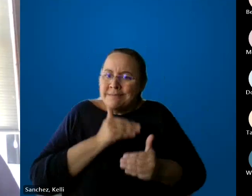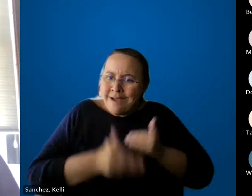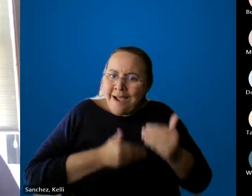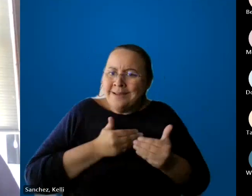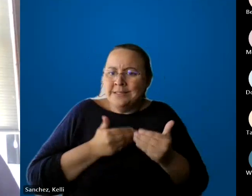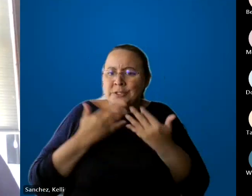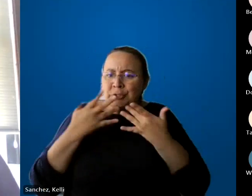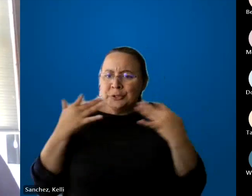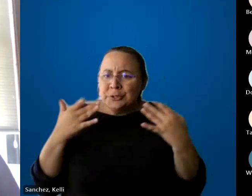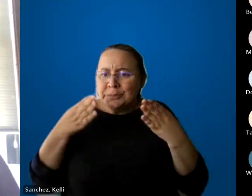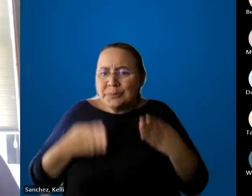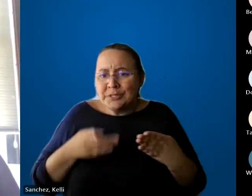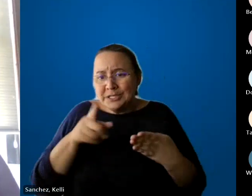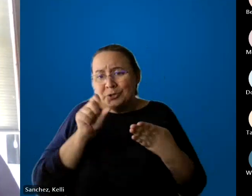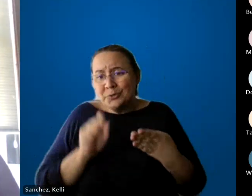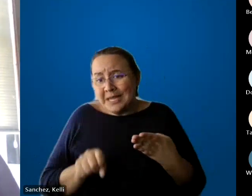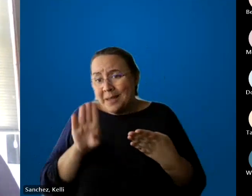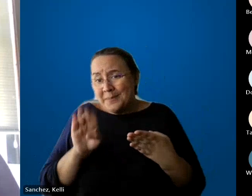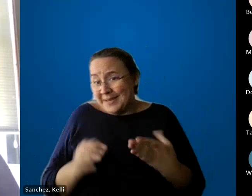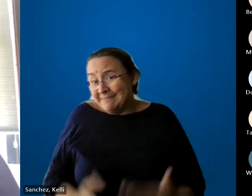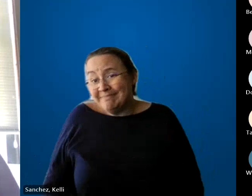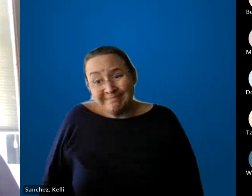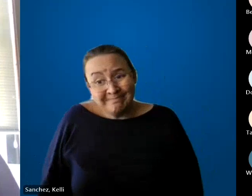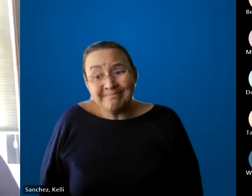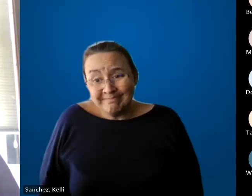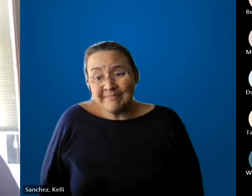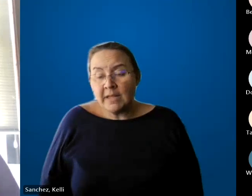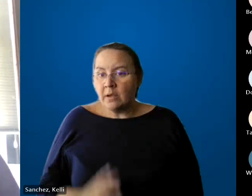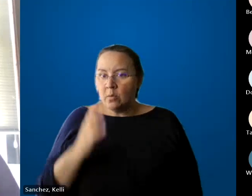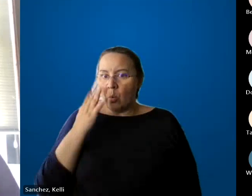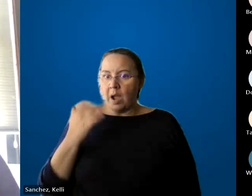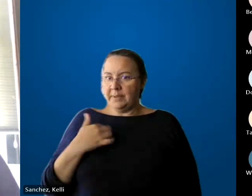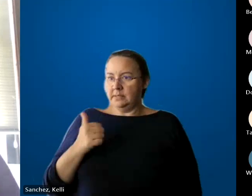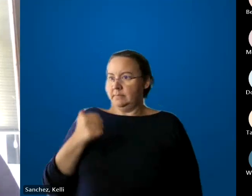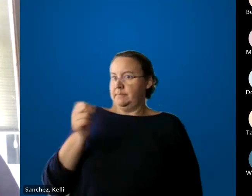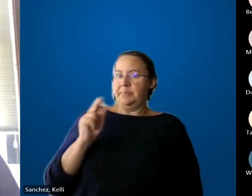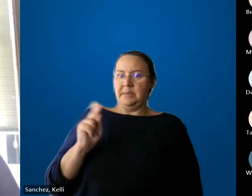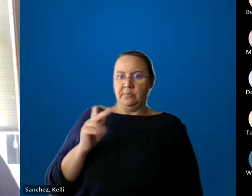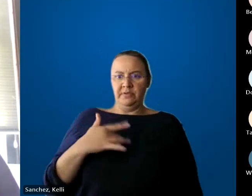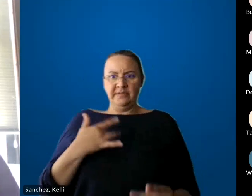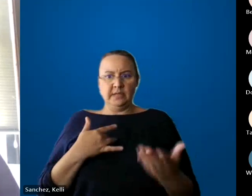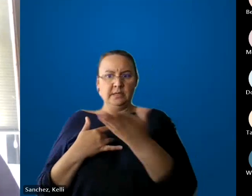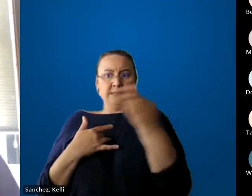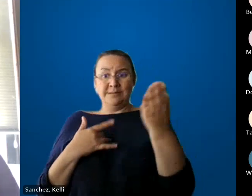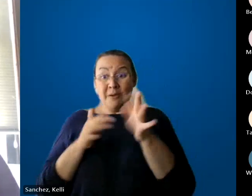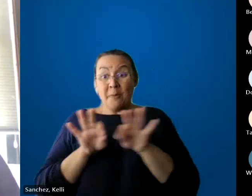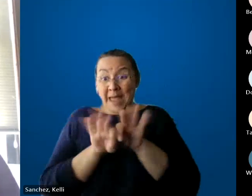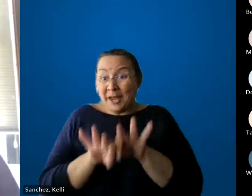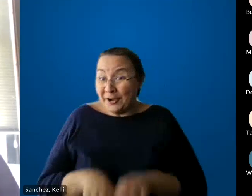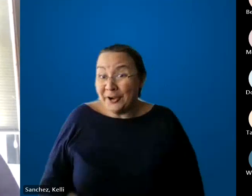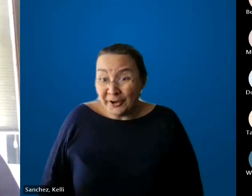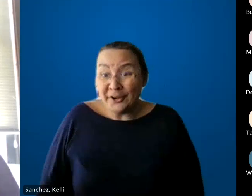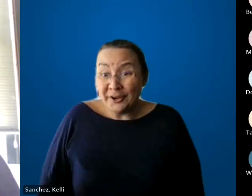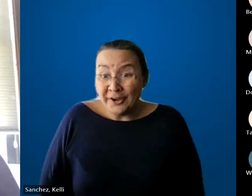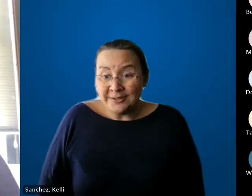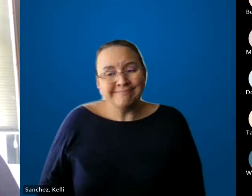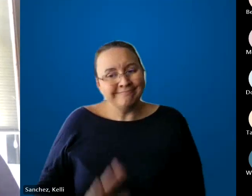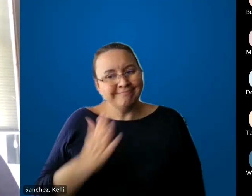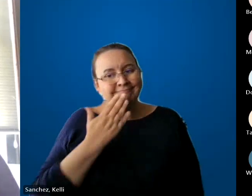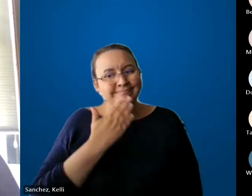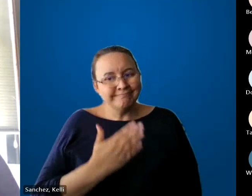person you can be, for people's feelings, because people's feelings do matter. Thank you,